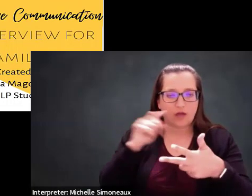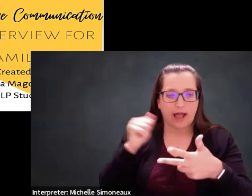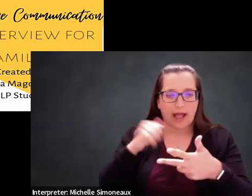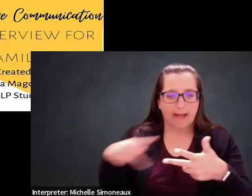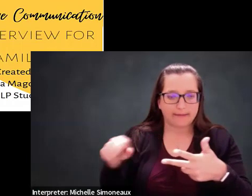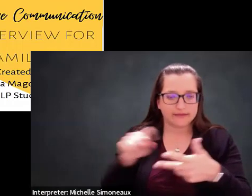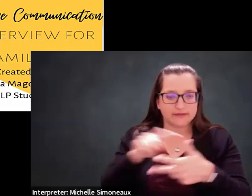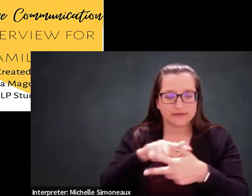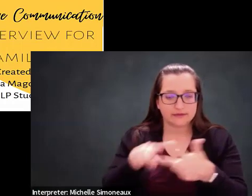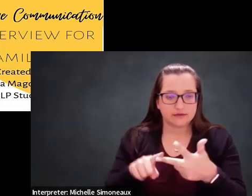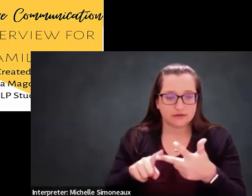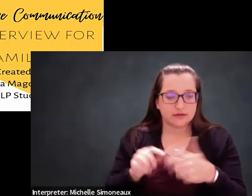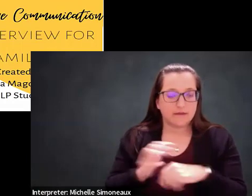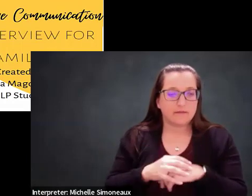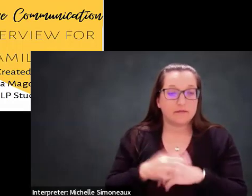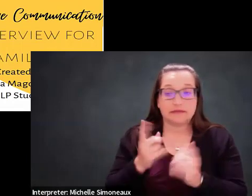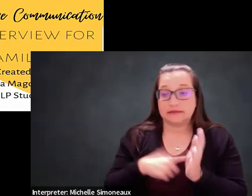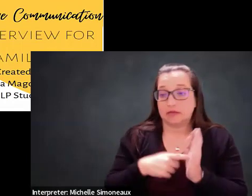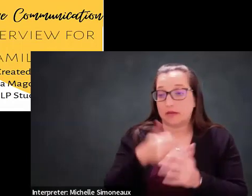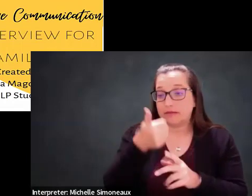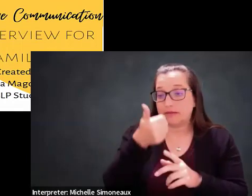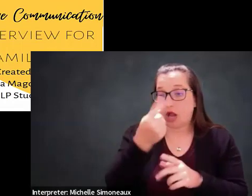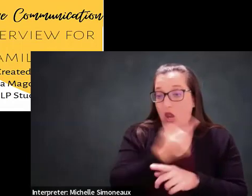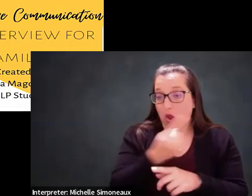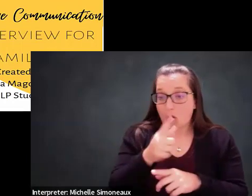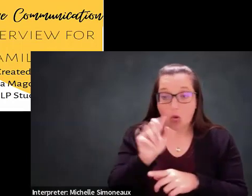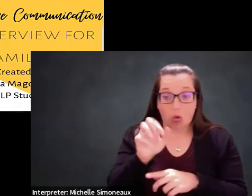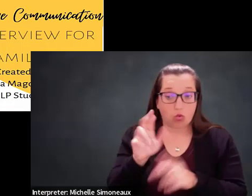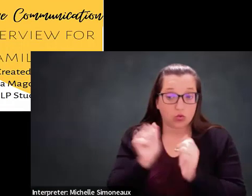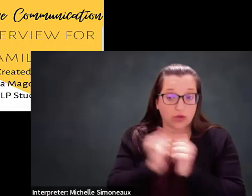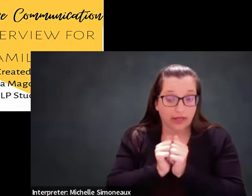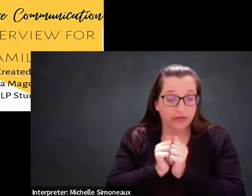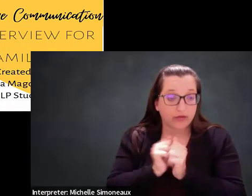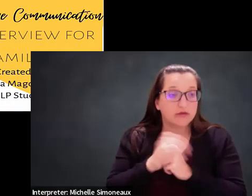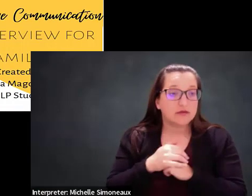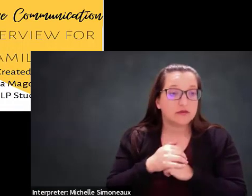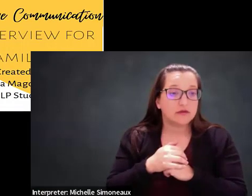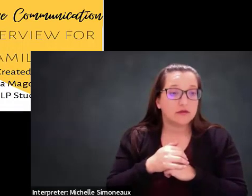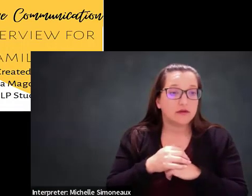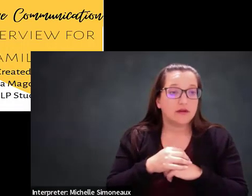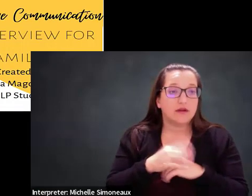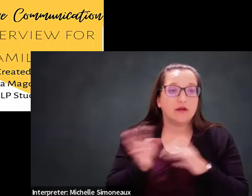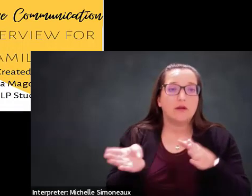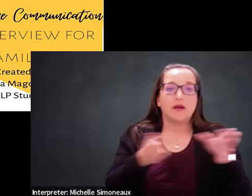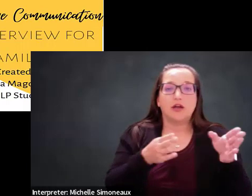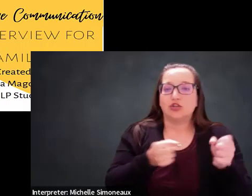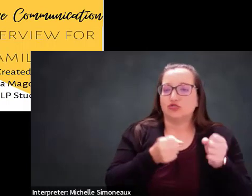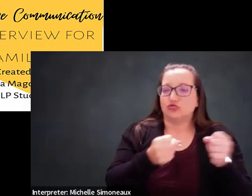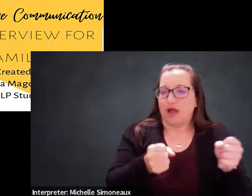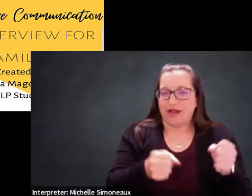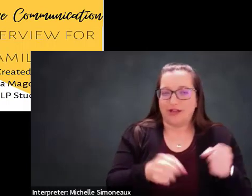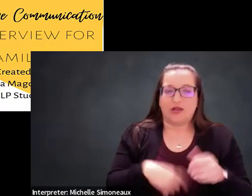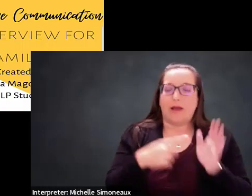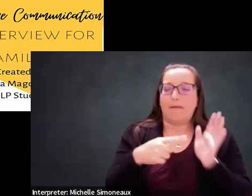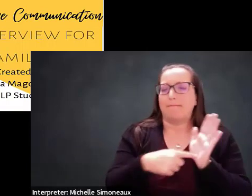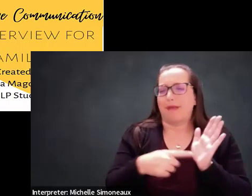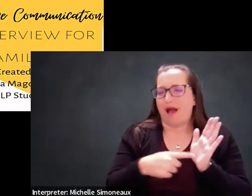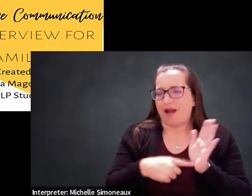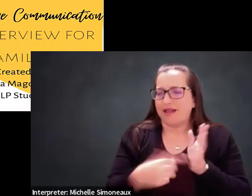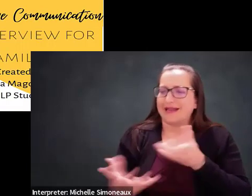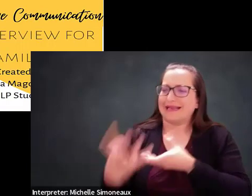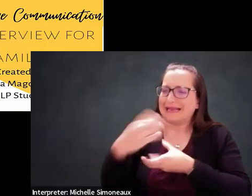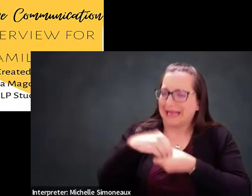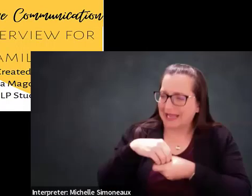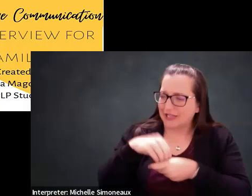those apps altogether, as well as some of these strategies we were talking about before modeling. So engaging in those daily activities and modeling,